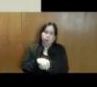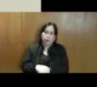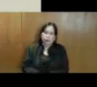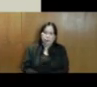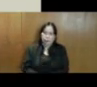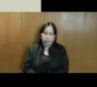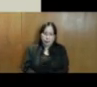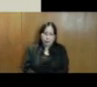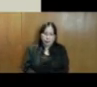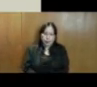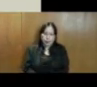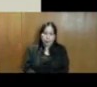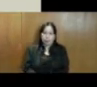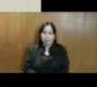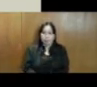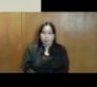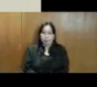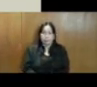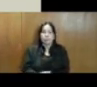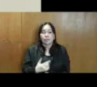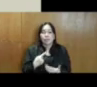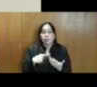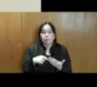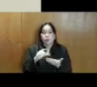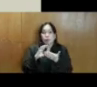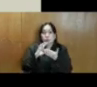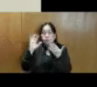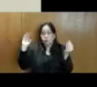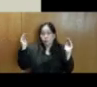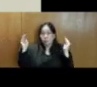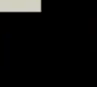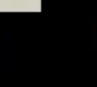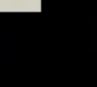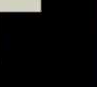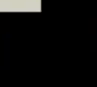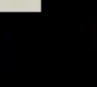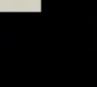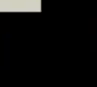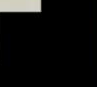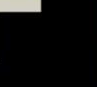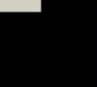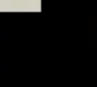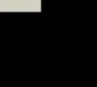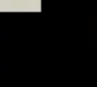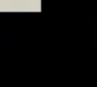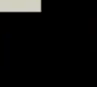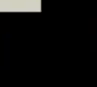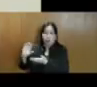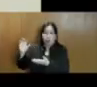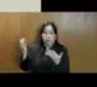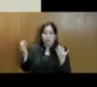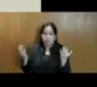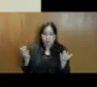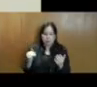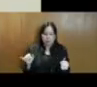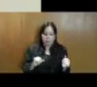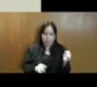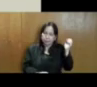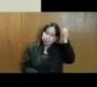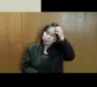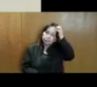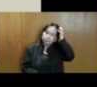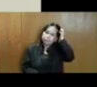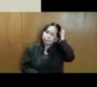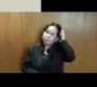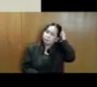right, we can do this for both college and non-college workers. We actually see it's fairly similar for both college and non-college workers.